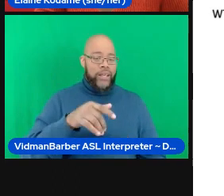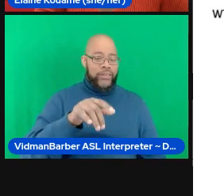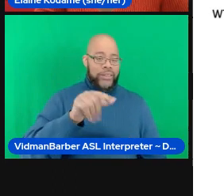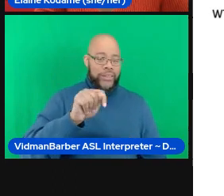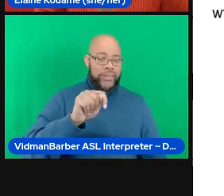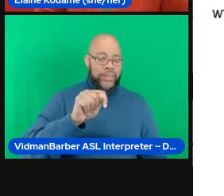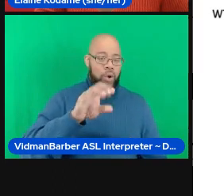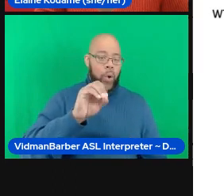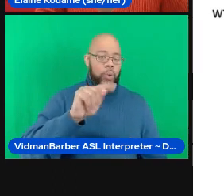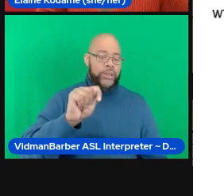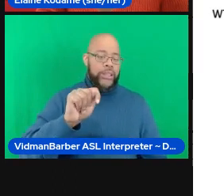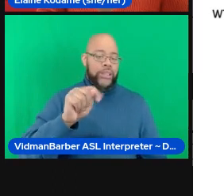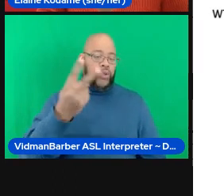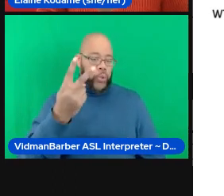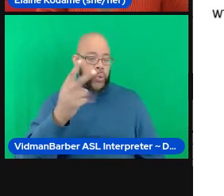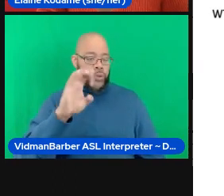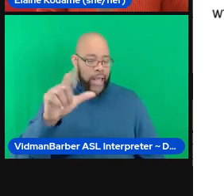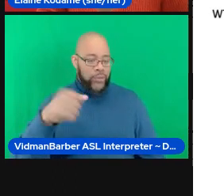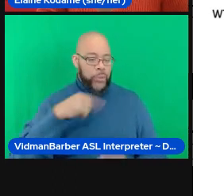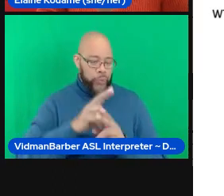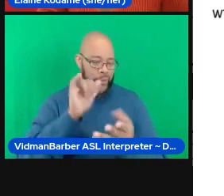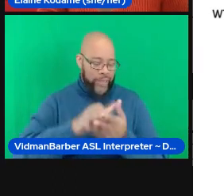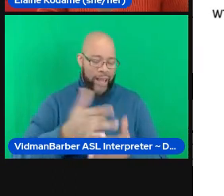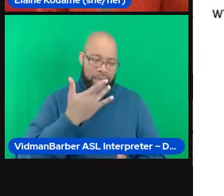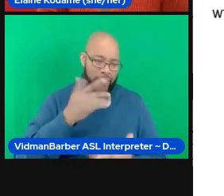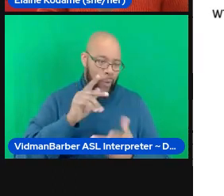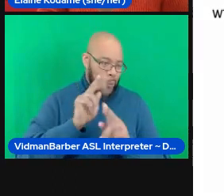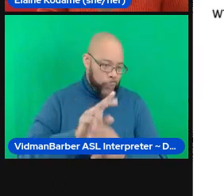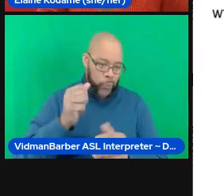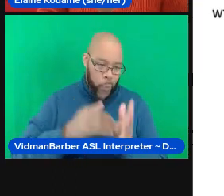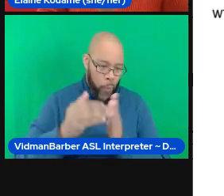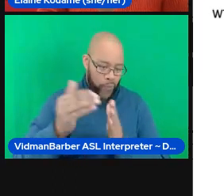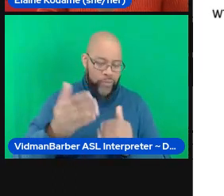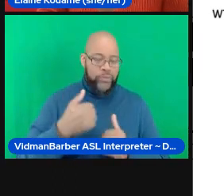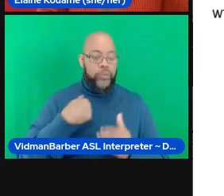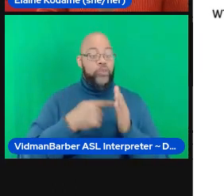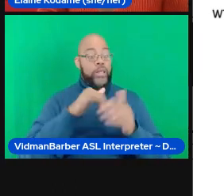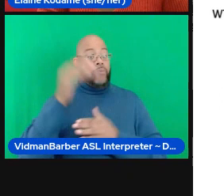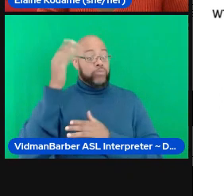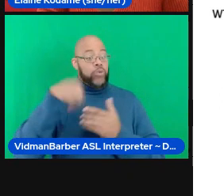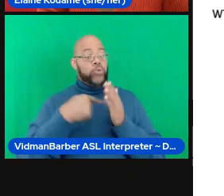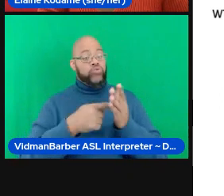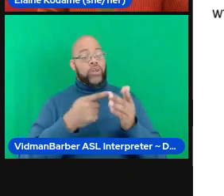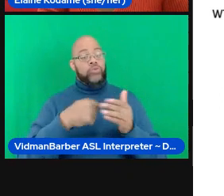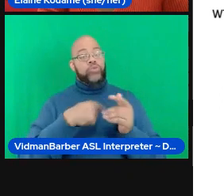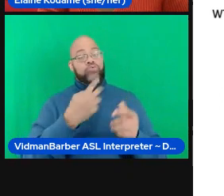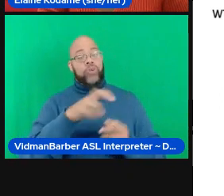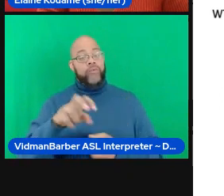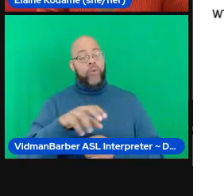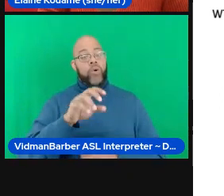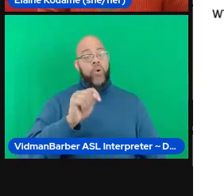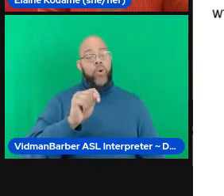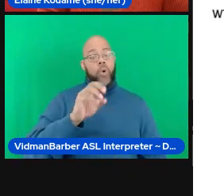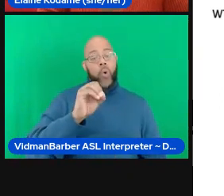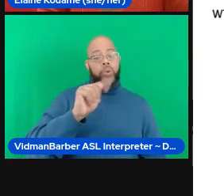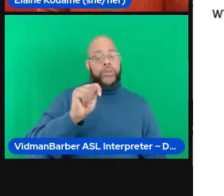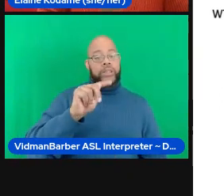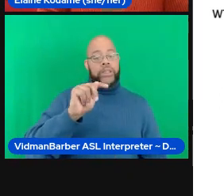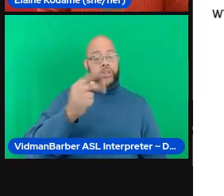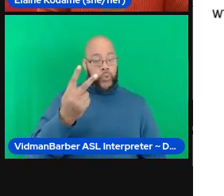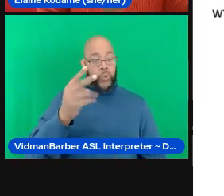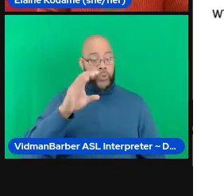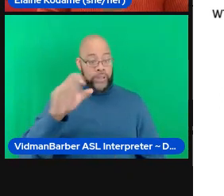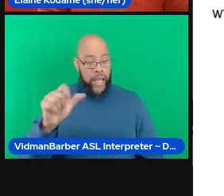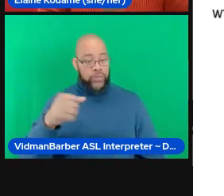in this model, in this presentation, what I will show you today, we will transfer OT2 T cells. We infect mice